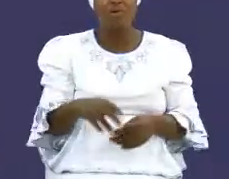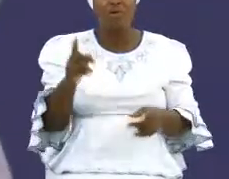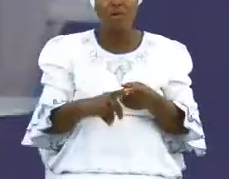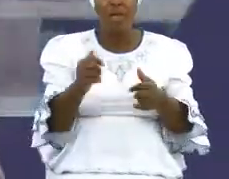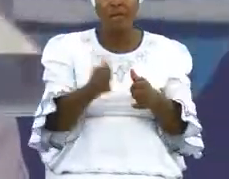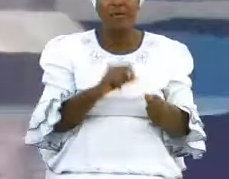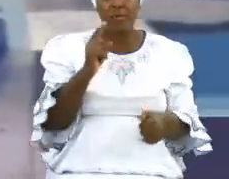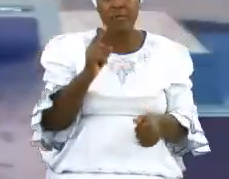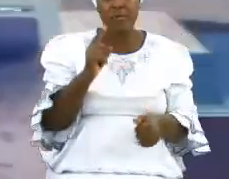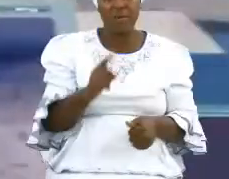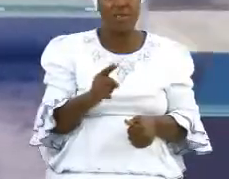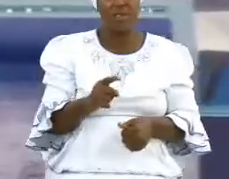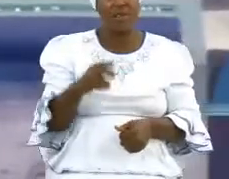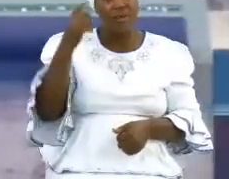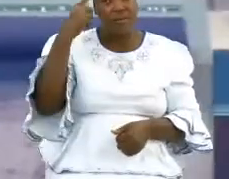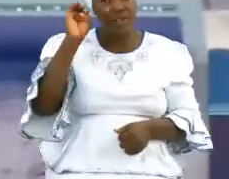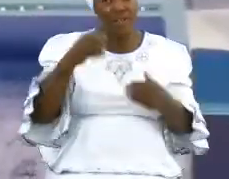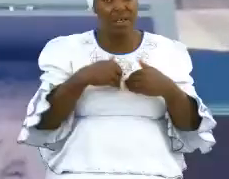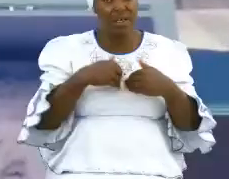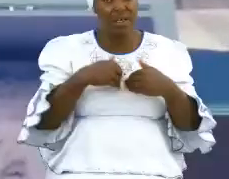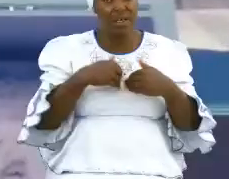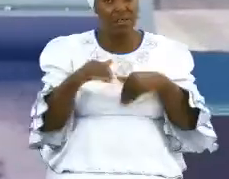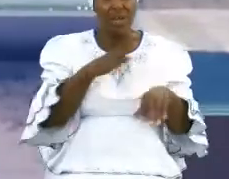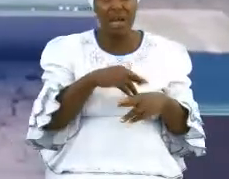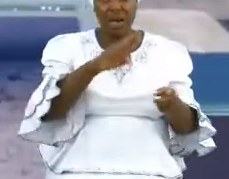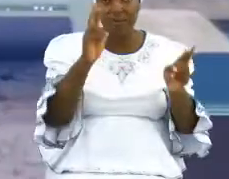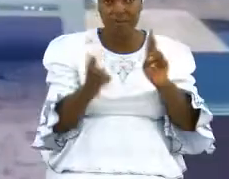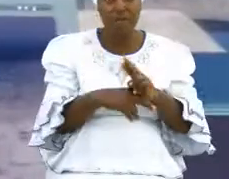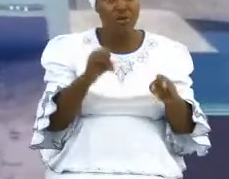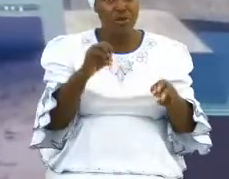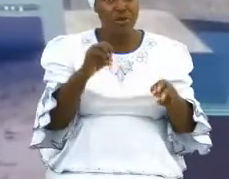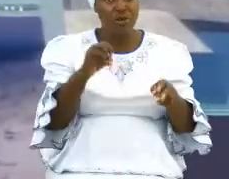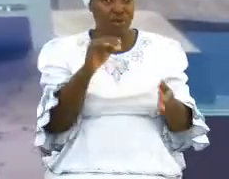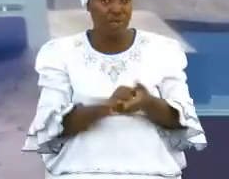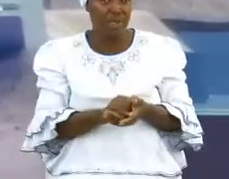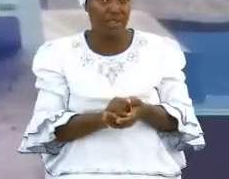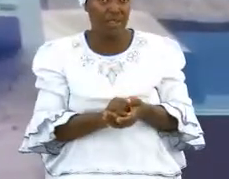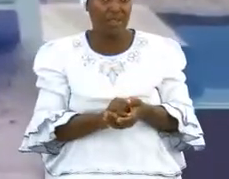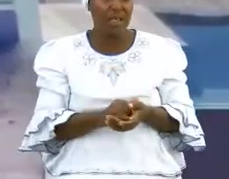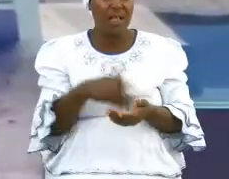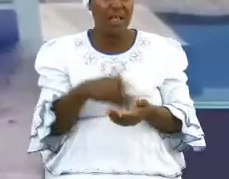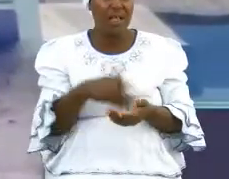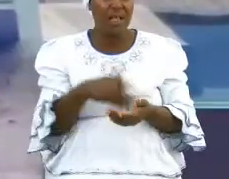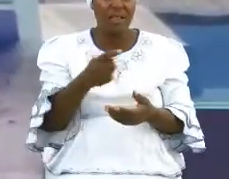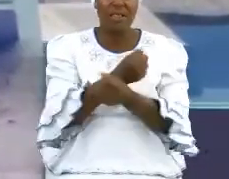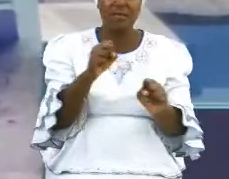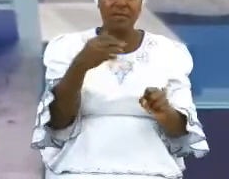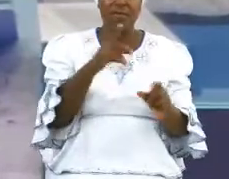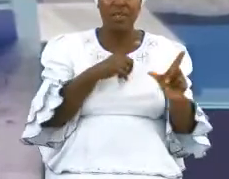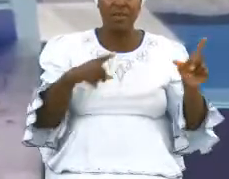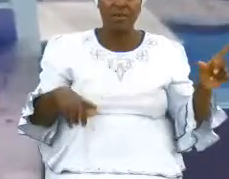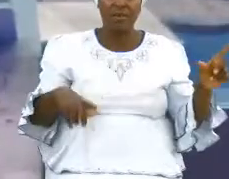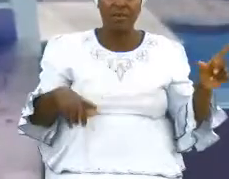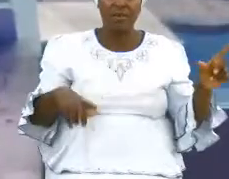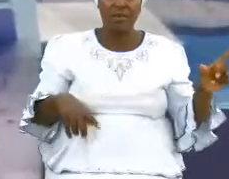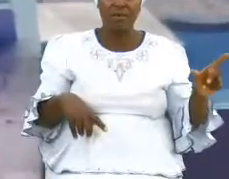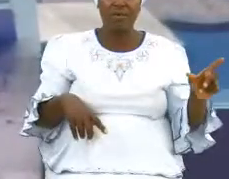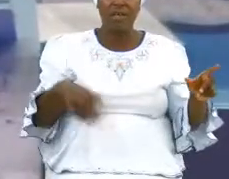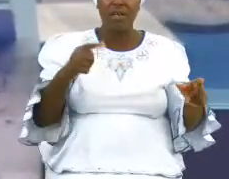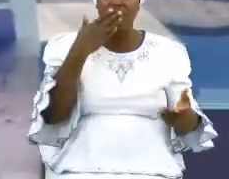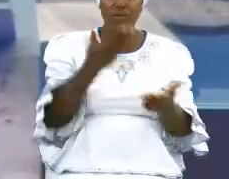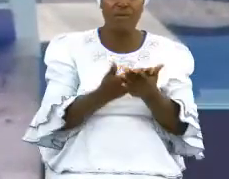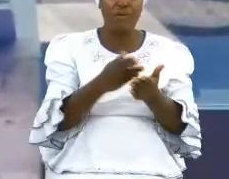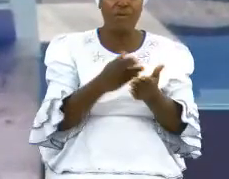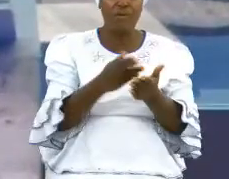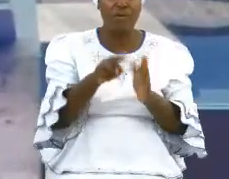turn and repent so that the salvation of the Lord, the goodness of the